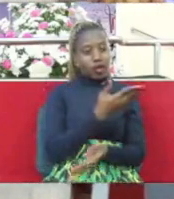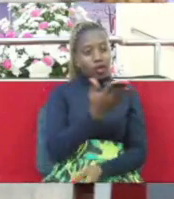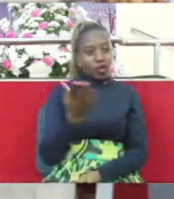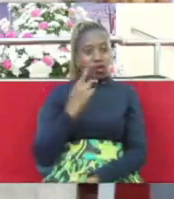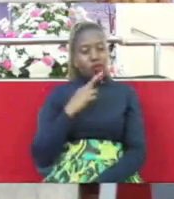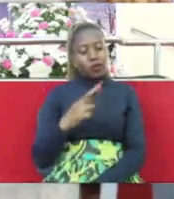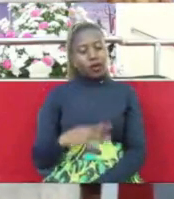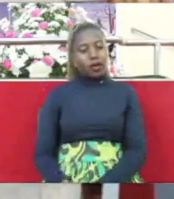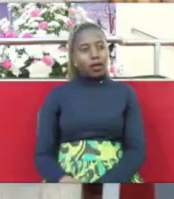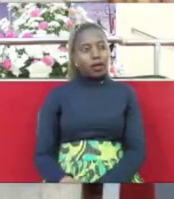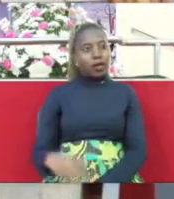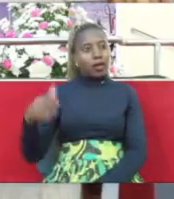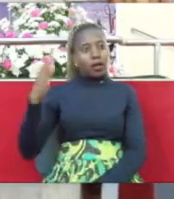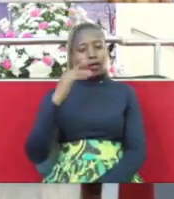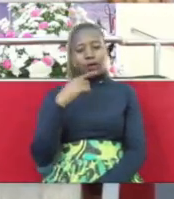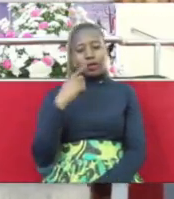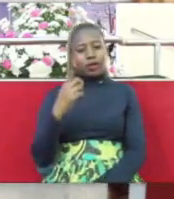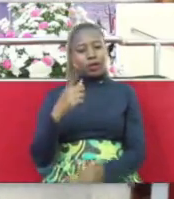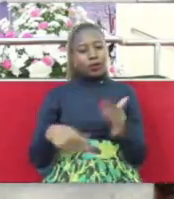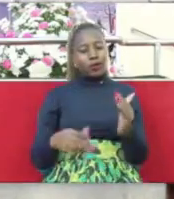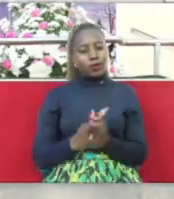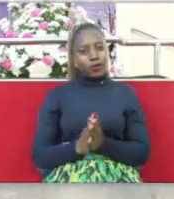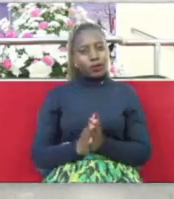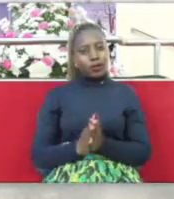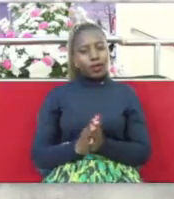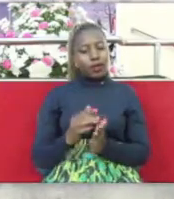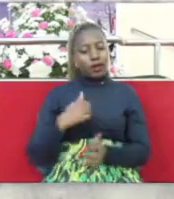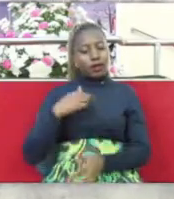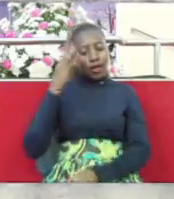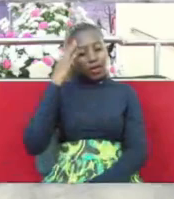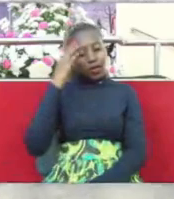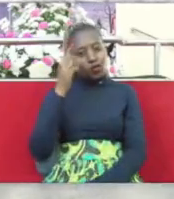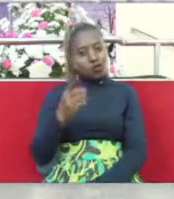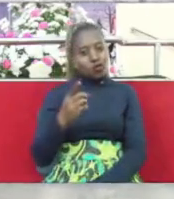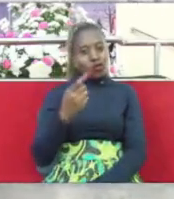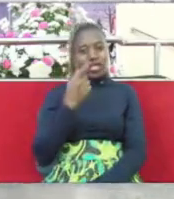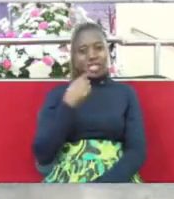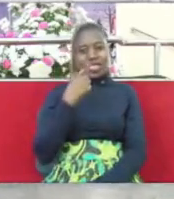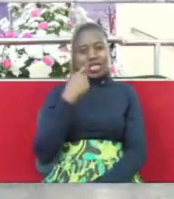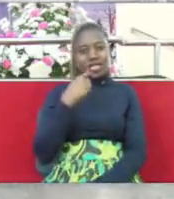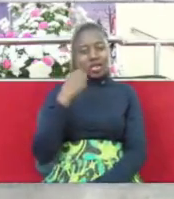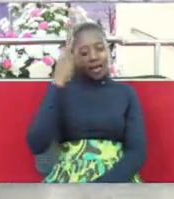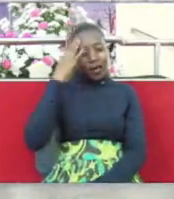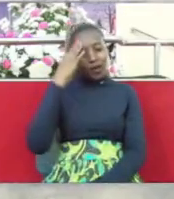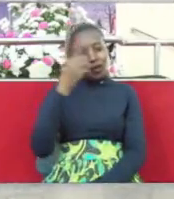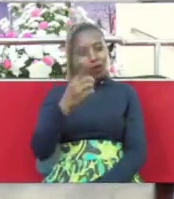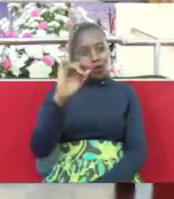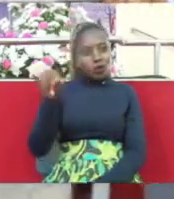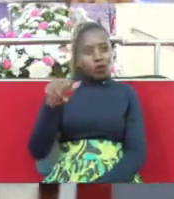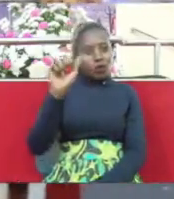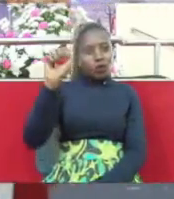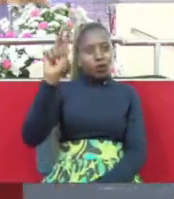is saying, I know you, Millicent. Na kujua wewe, Millicent. I know you, Jane. Na kujua wewe, Jane. I know you, Sam.